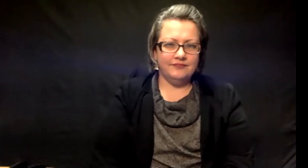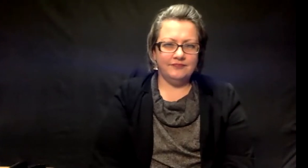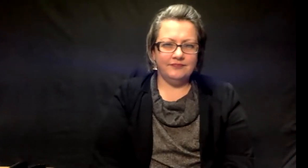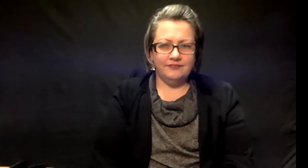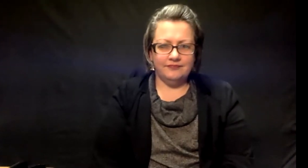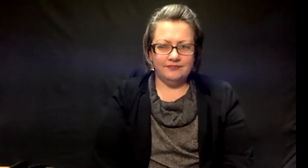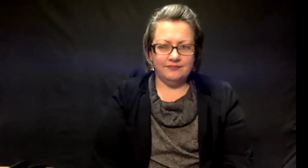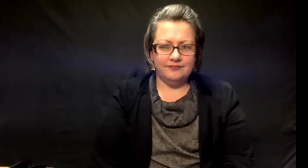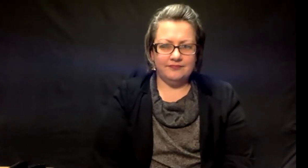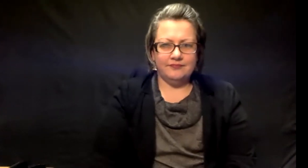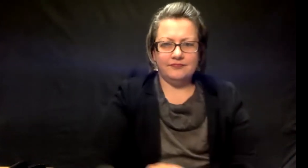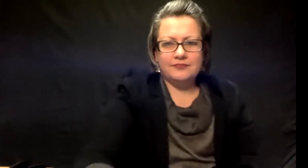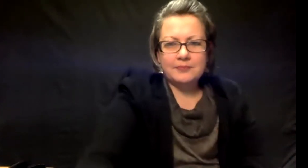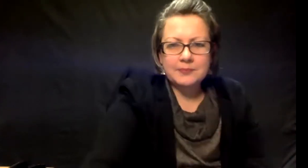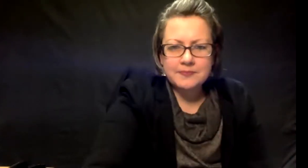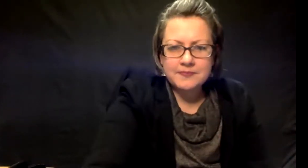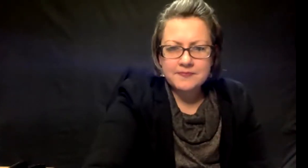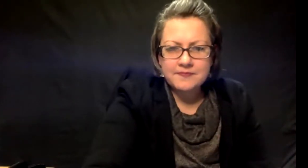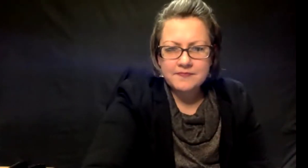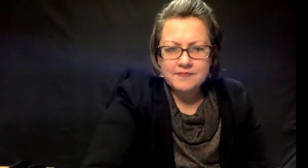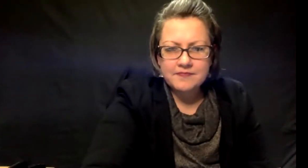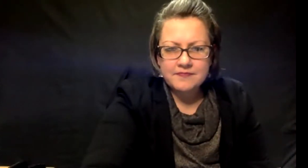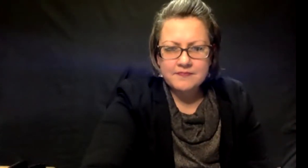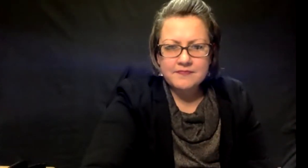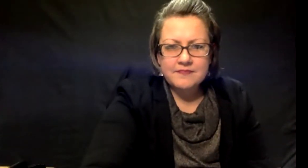sorry, I'm checking the spotlight.